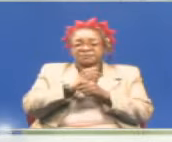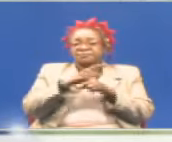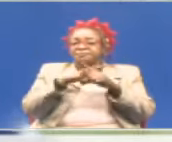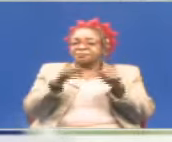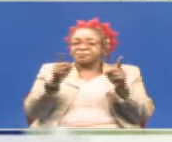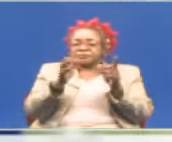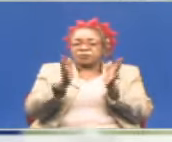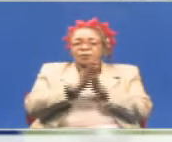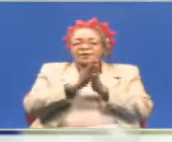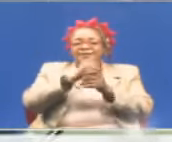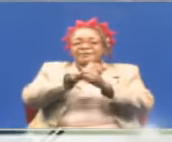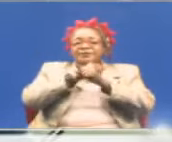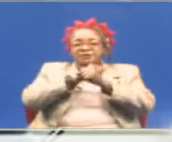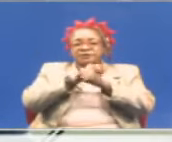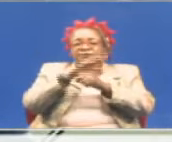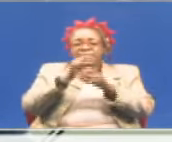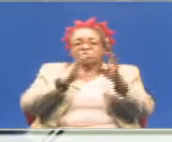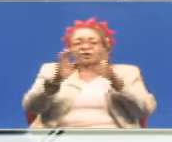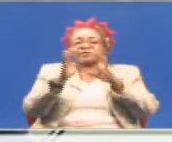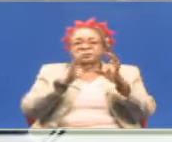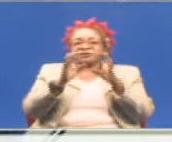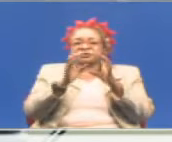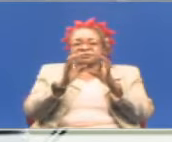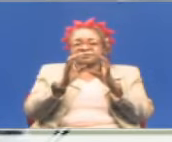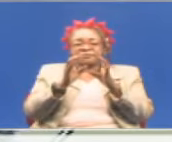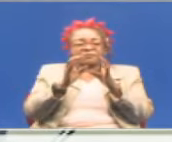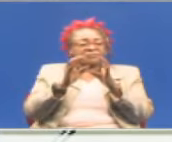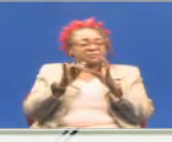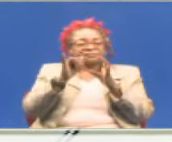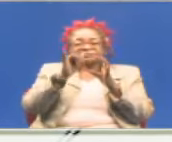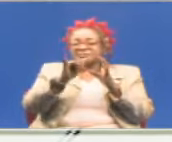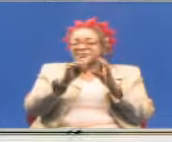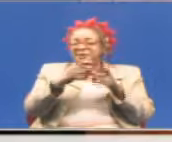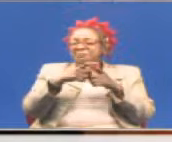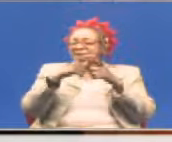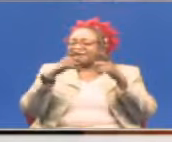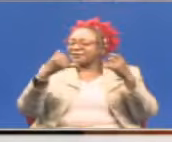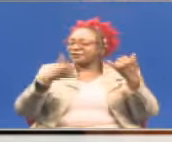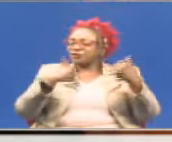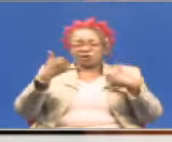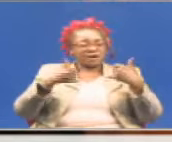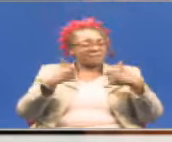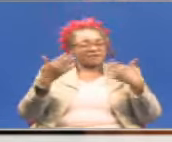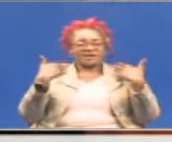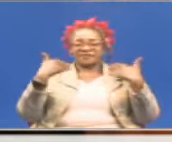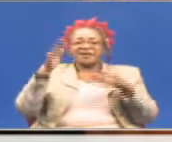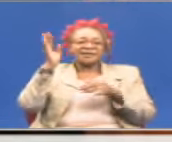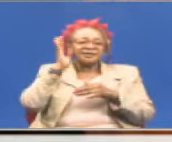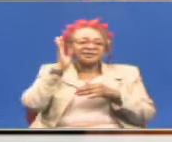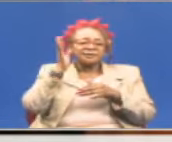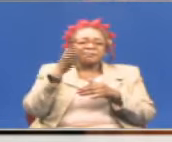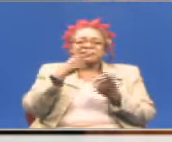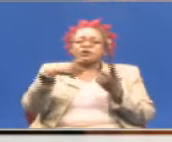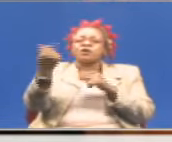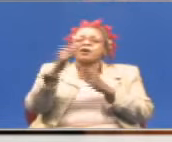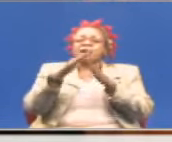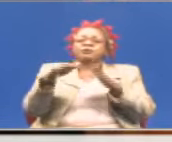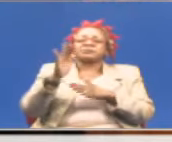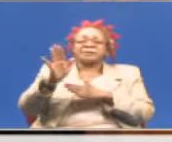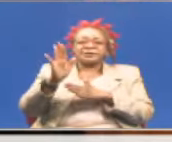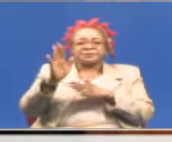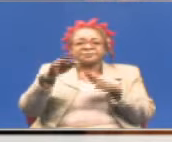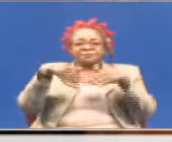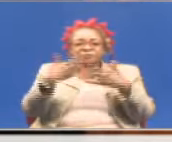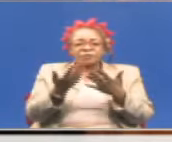with the defense from the conversations. I think that's the biggest joke I've ever had. She should have rented a house. She should have